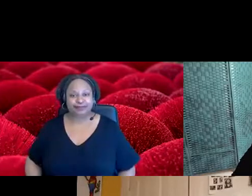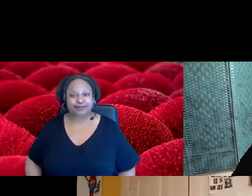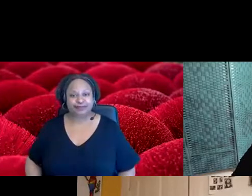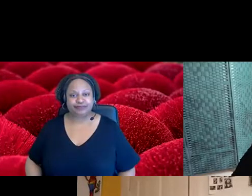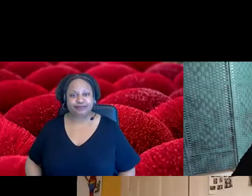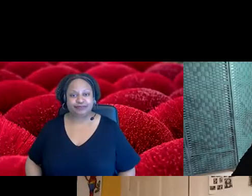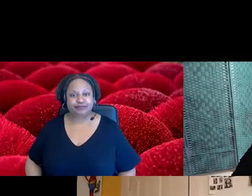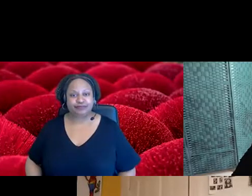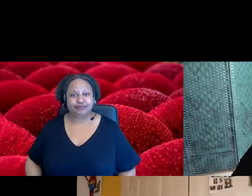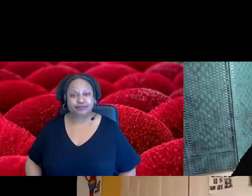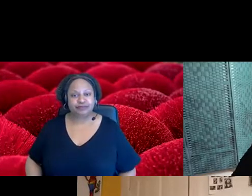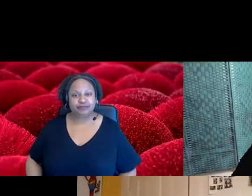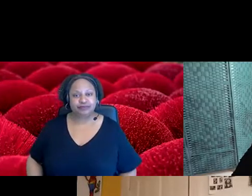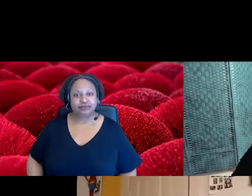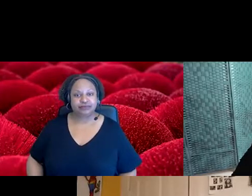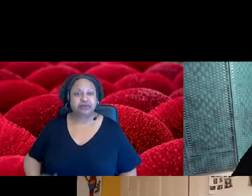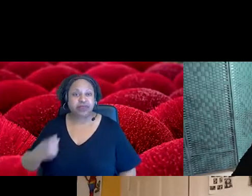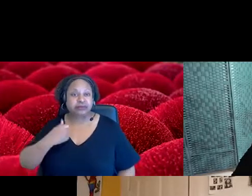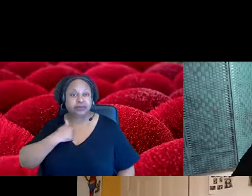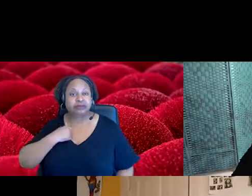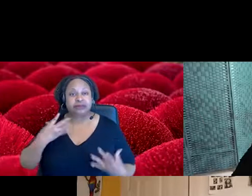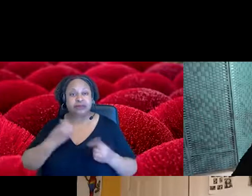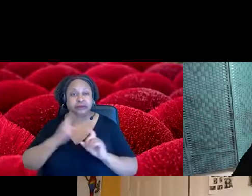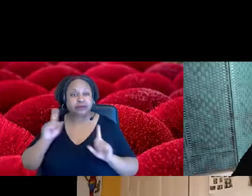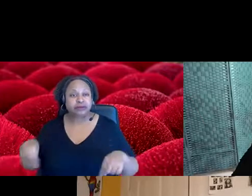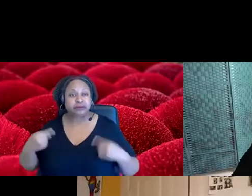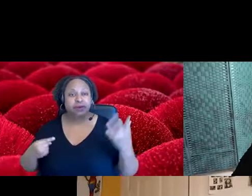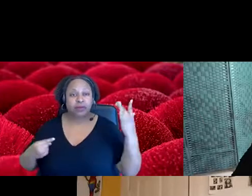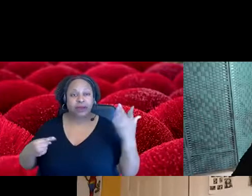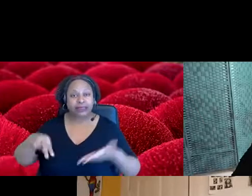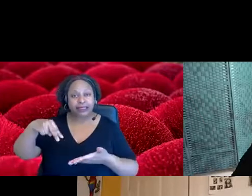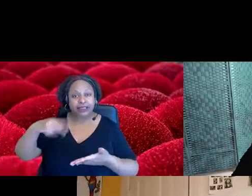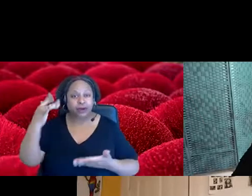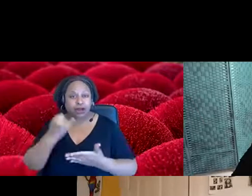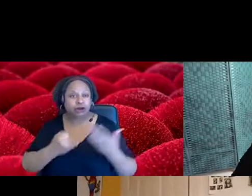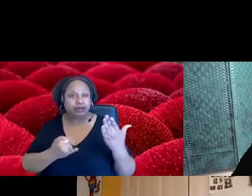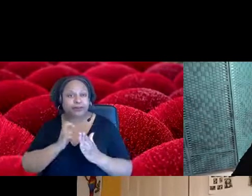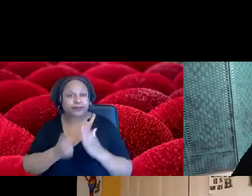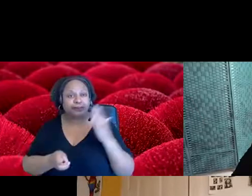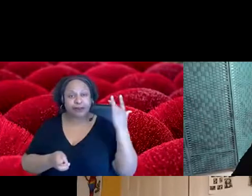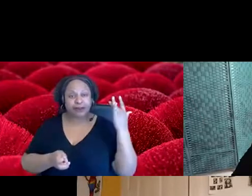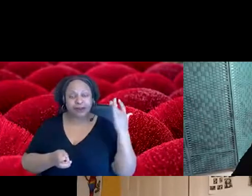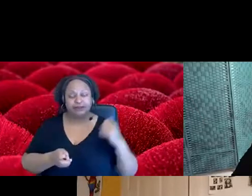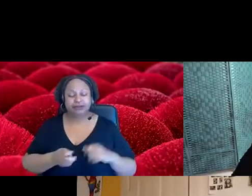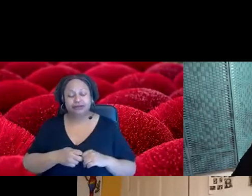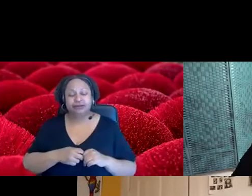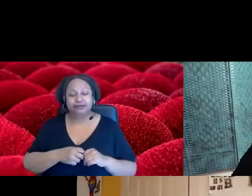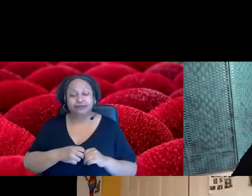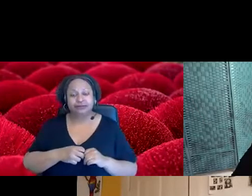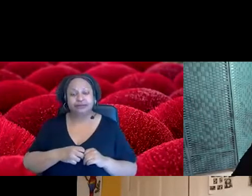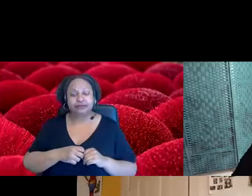I've been asking myself why over so many years, you know, why dance, why arts? And, at this stage, we